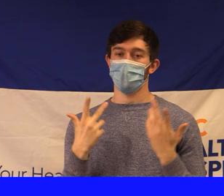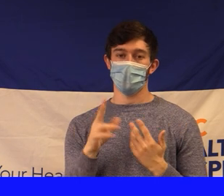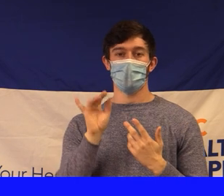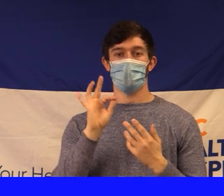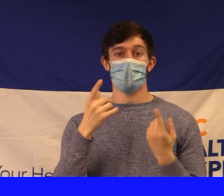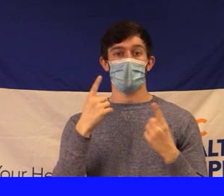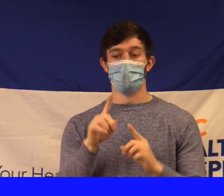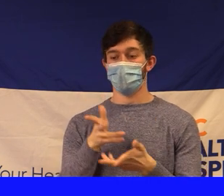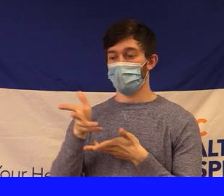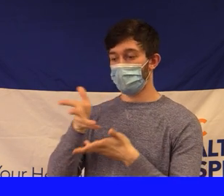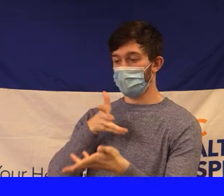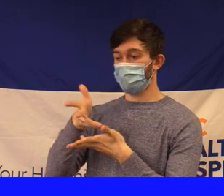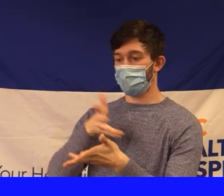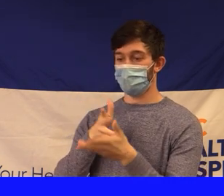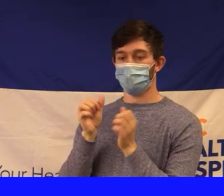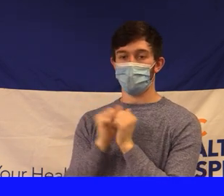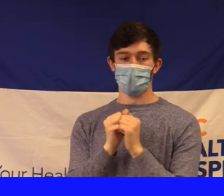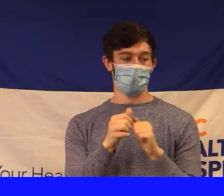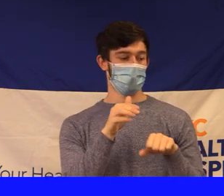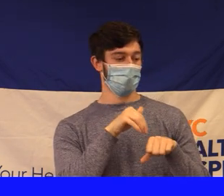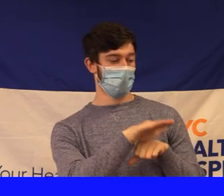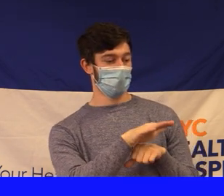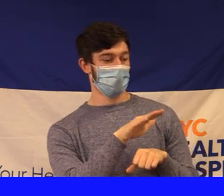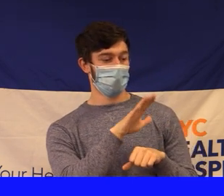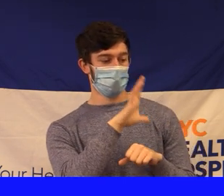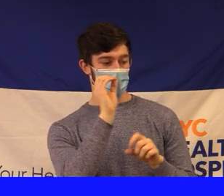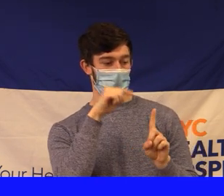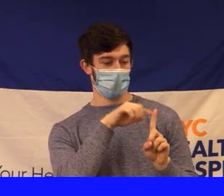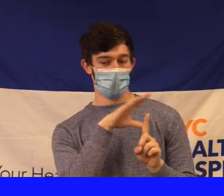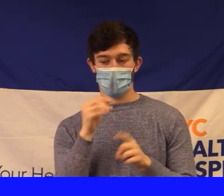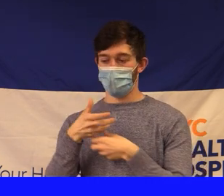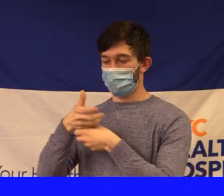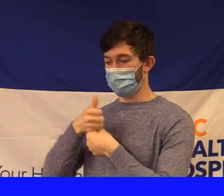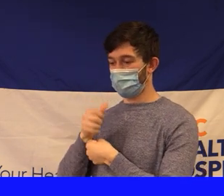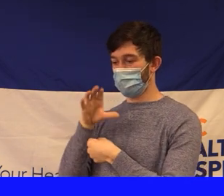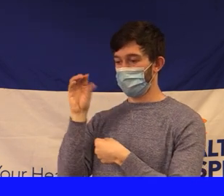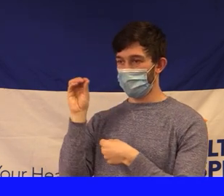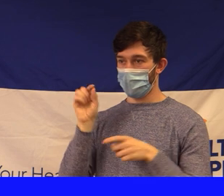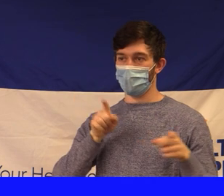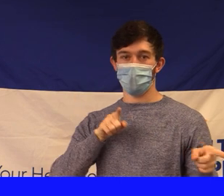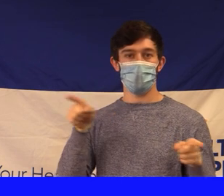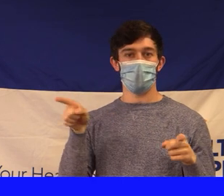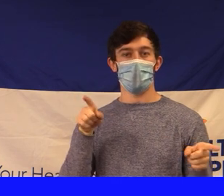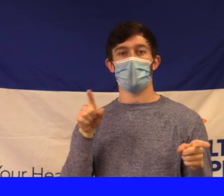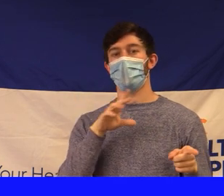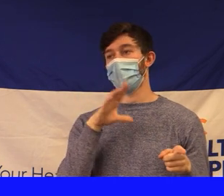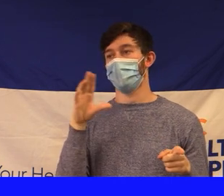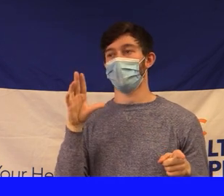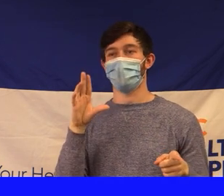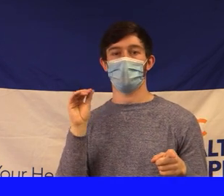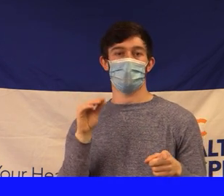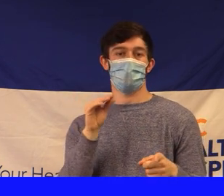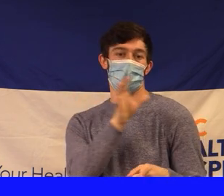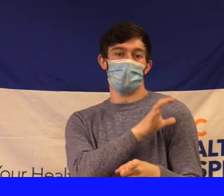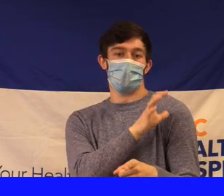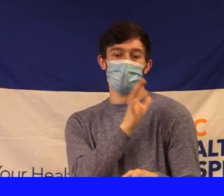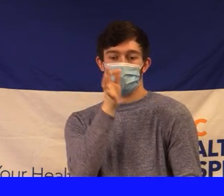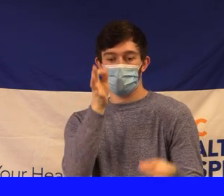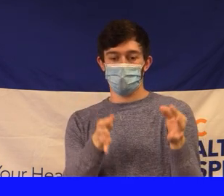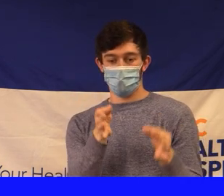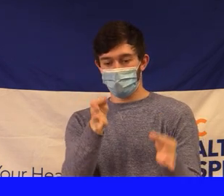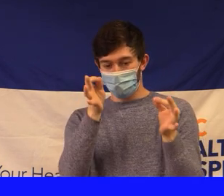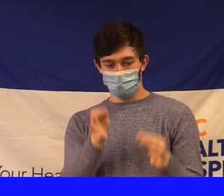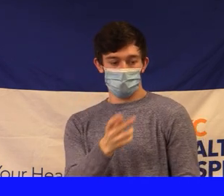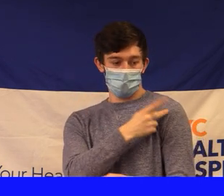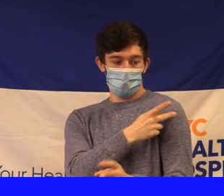a consultation between the sending provider and the receiving provider, and the mutual clinical judgment is this patient